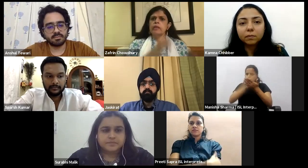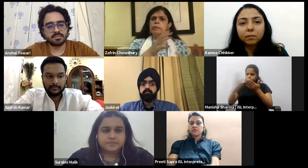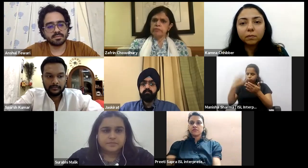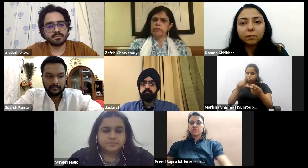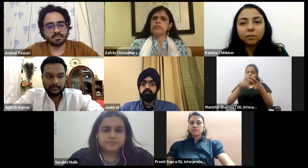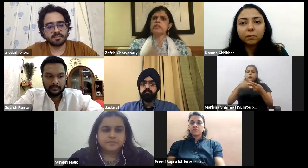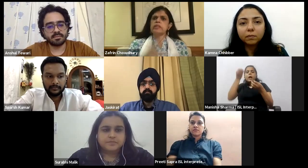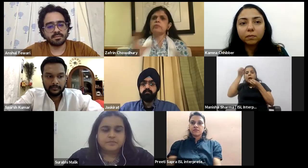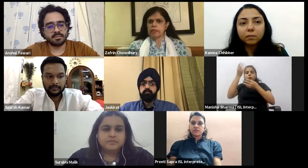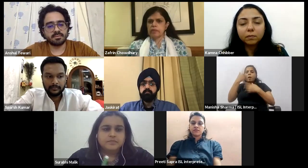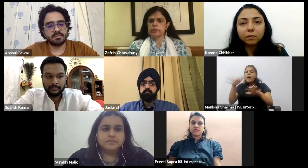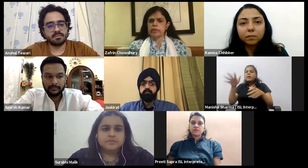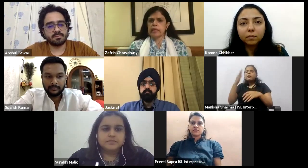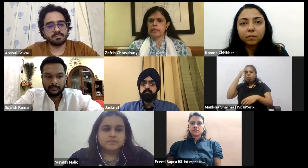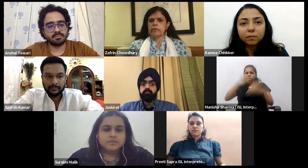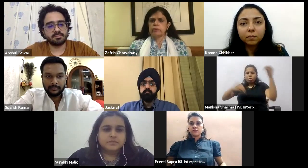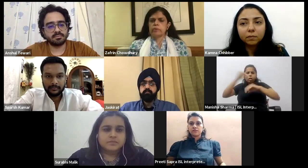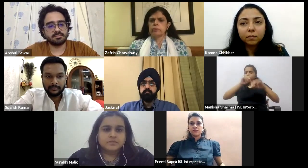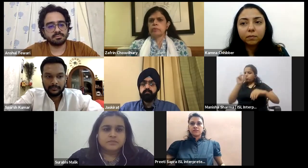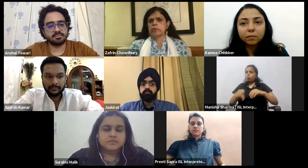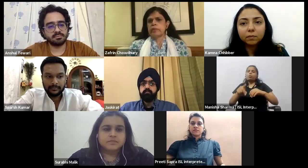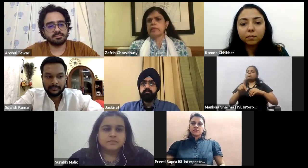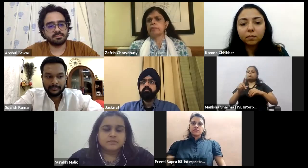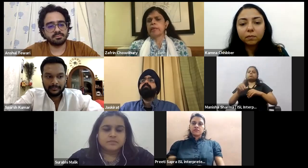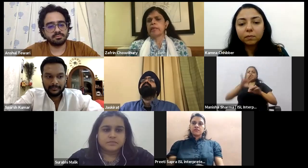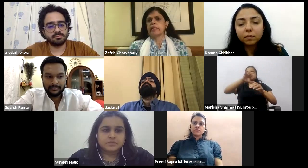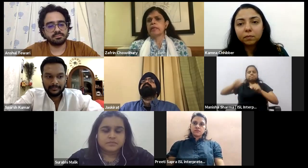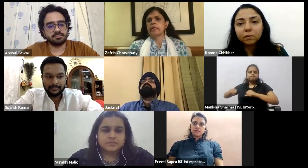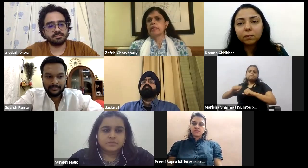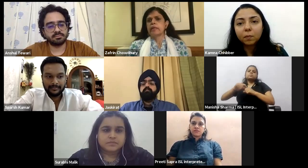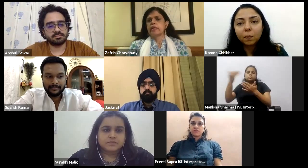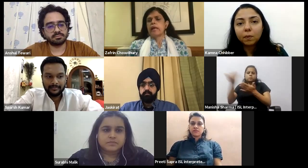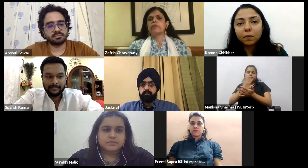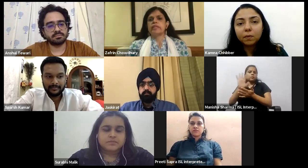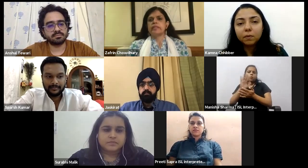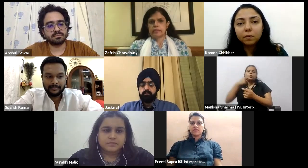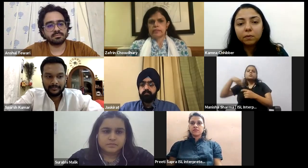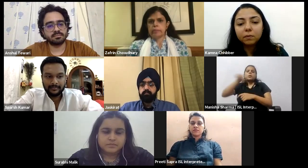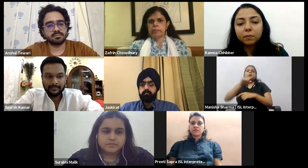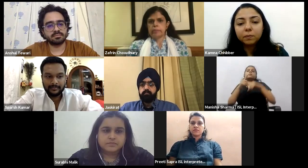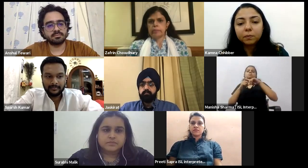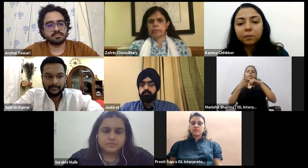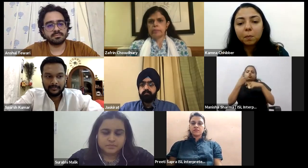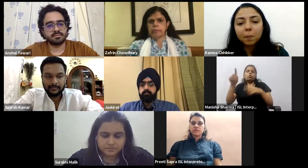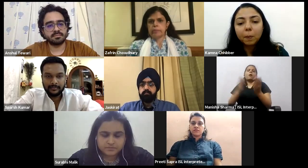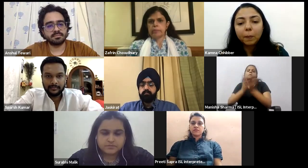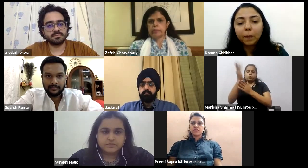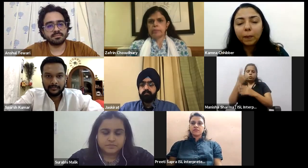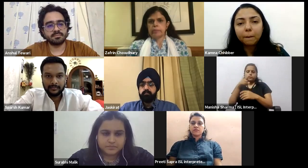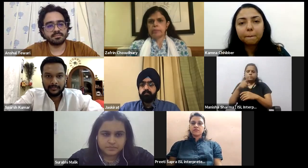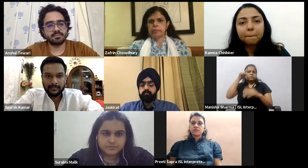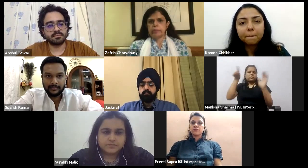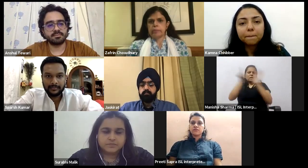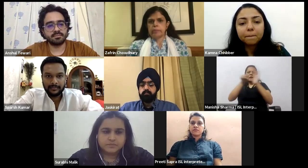misinformation. The misinformation was, of course, really making aggravating the stigma